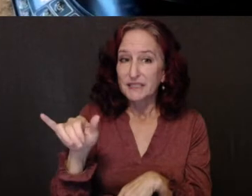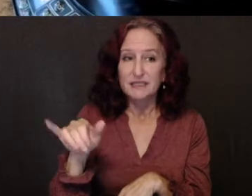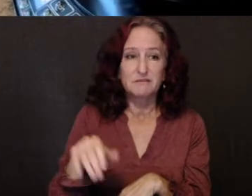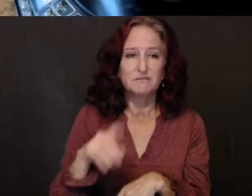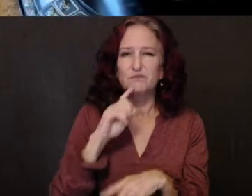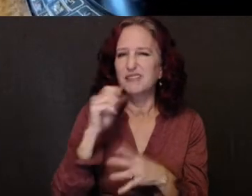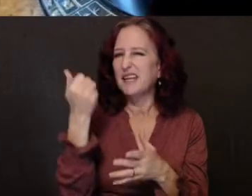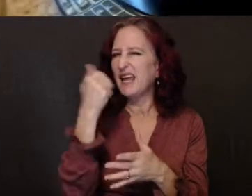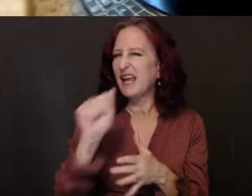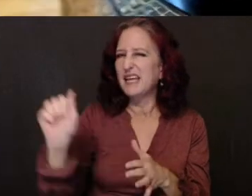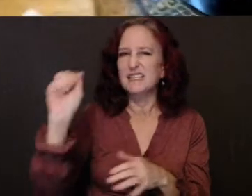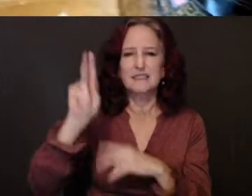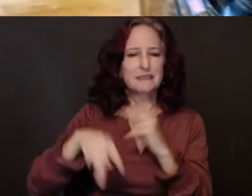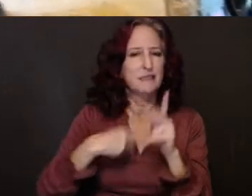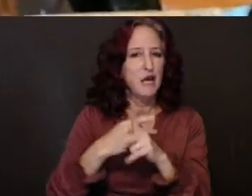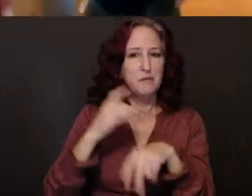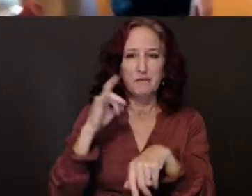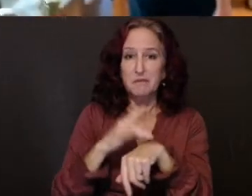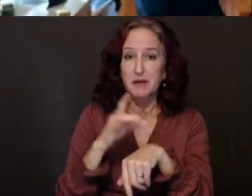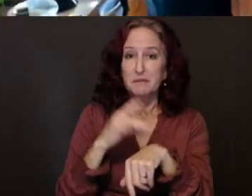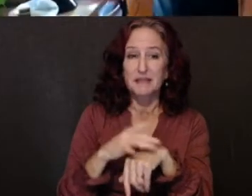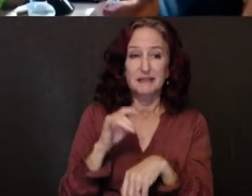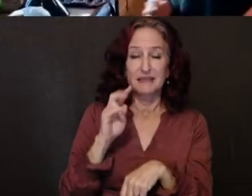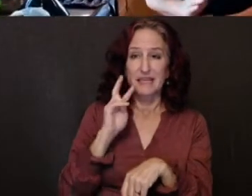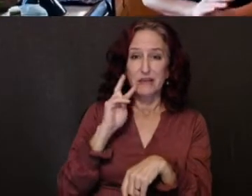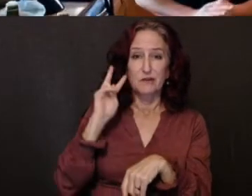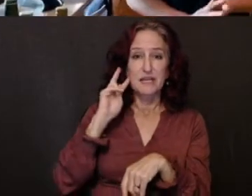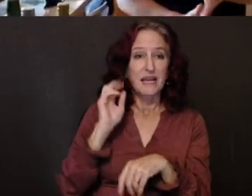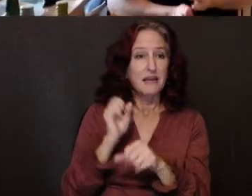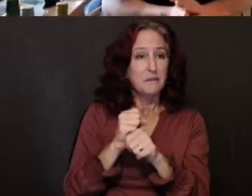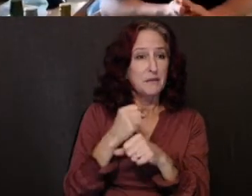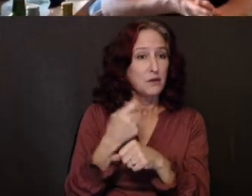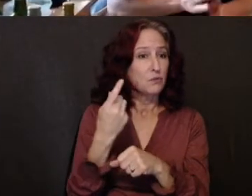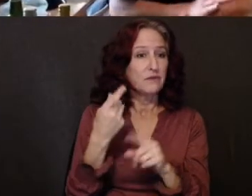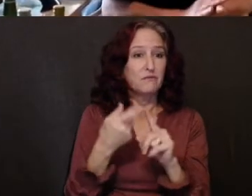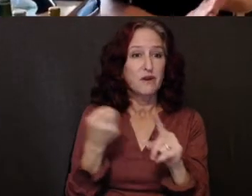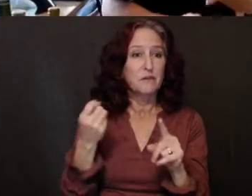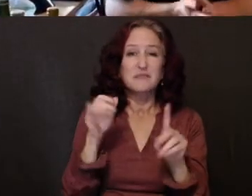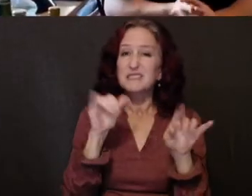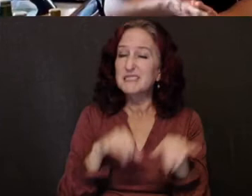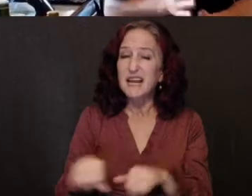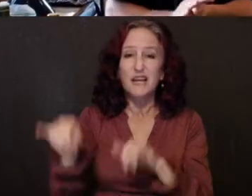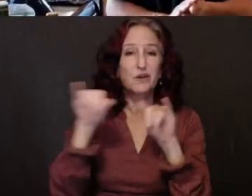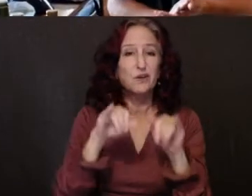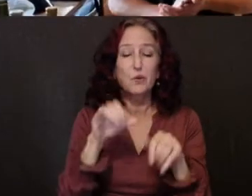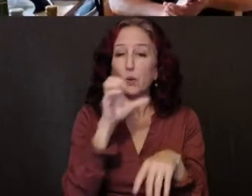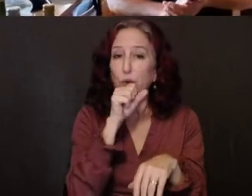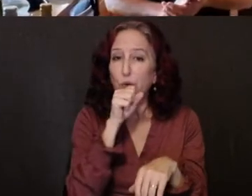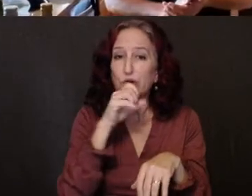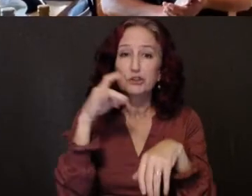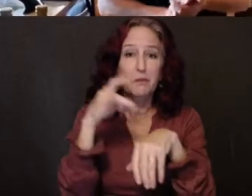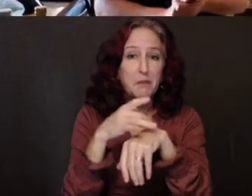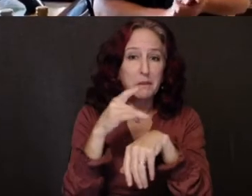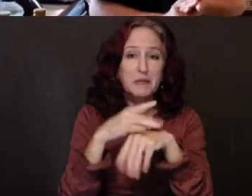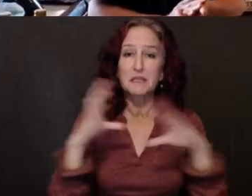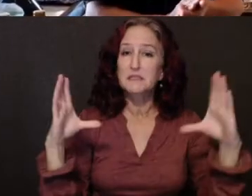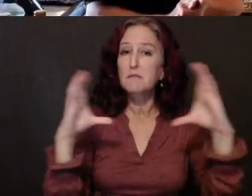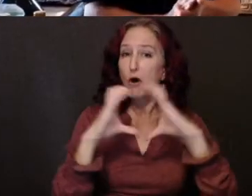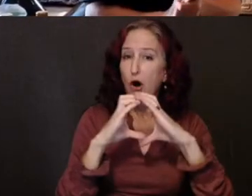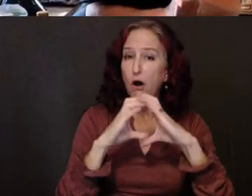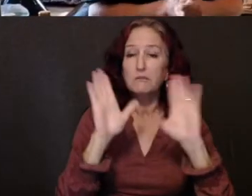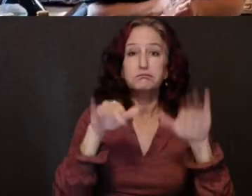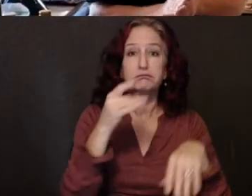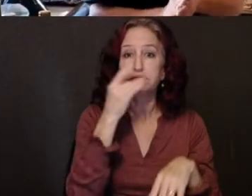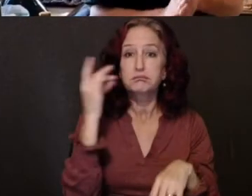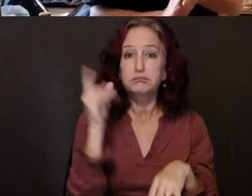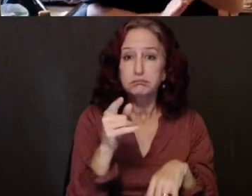for decorating for Halloween. I used the red curry this time, but I use any kind of pumpkin. Even I